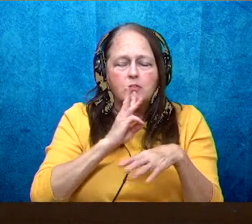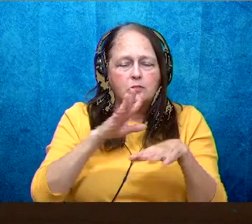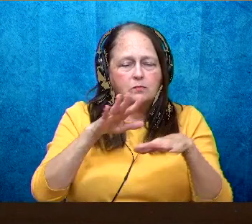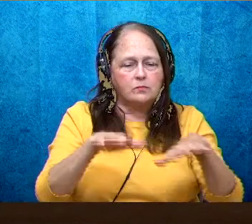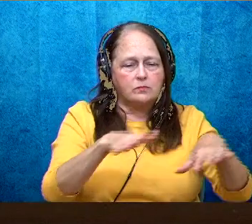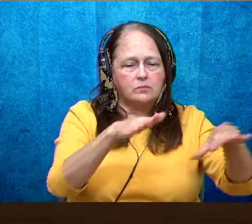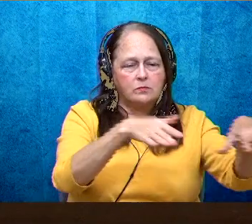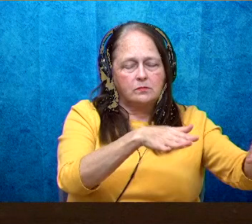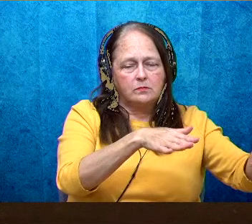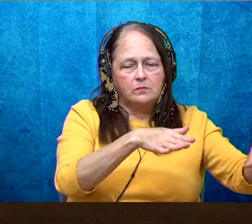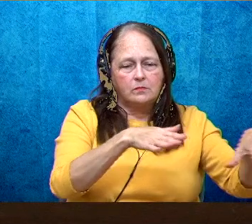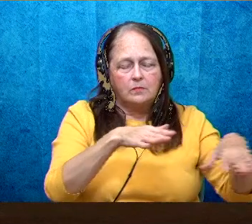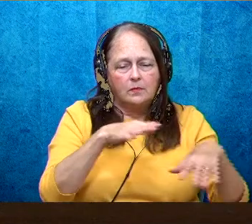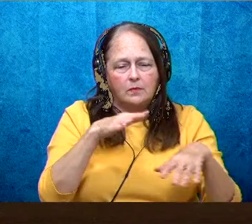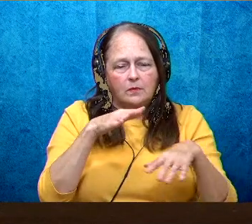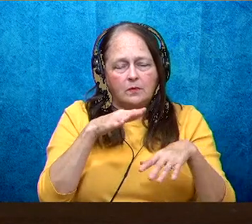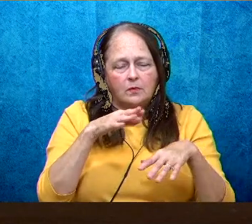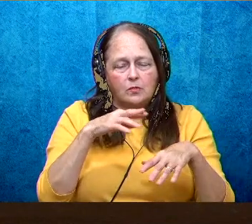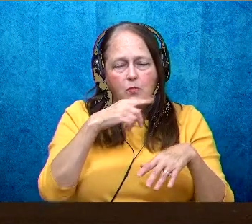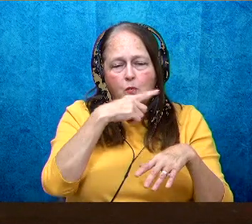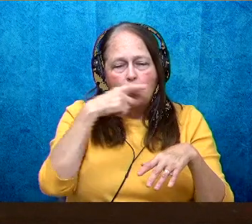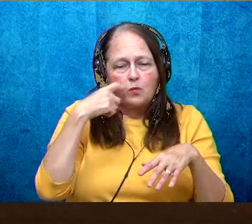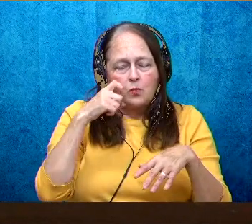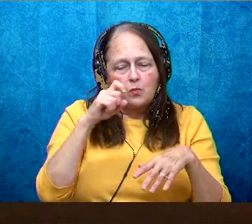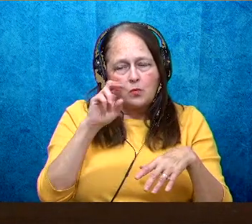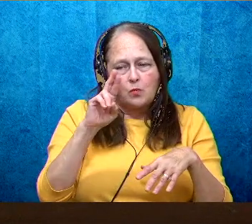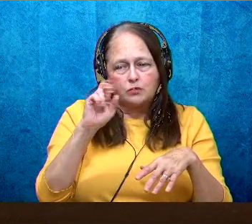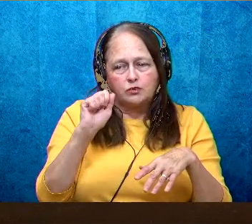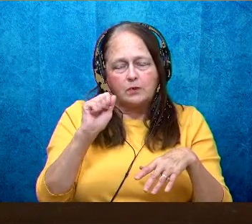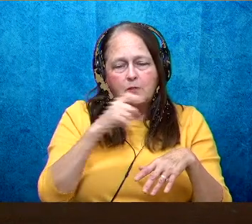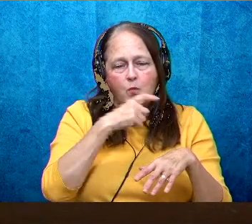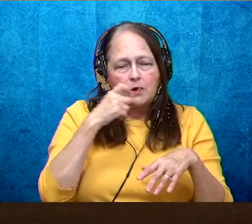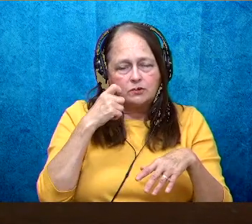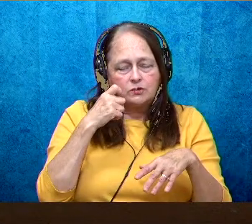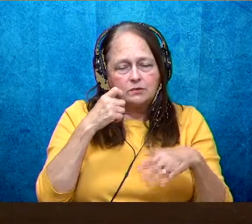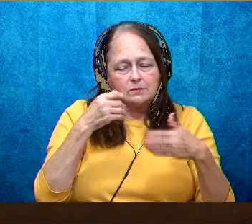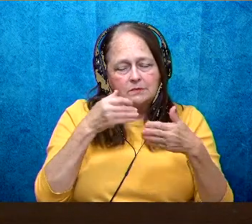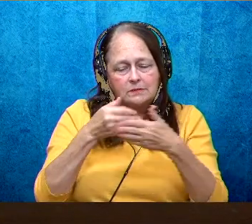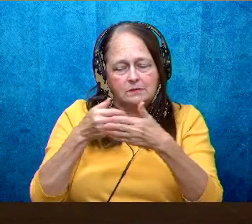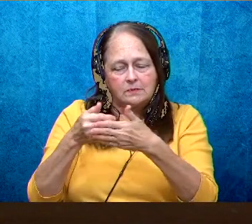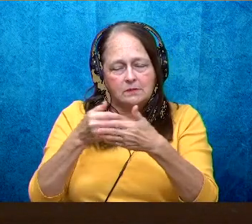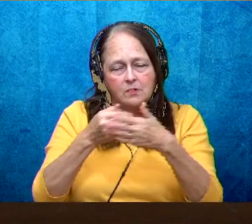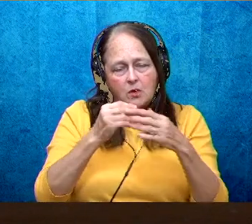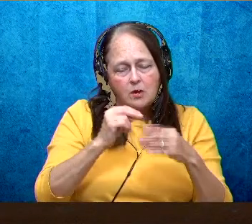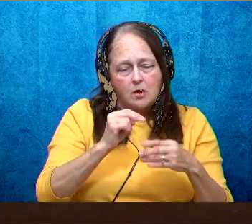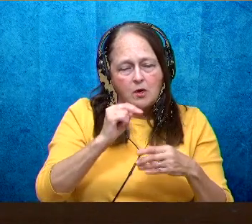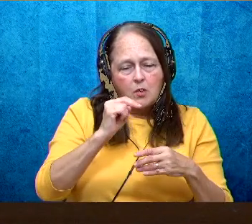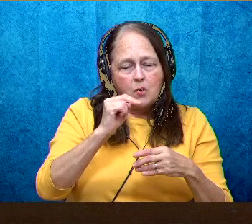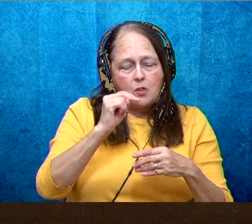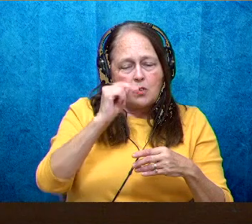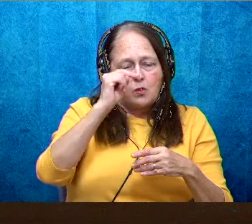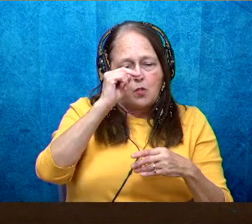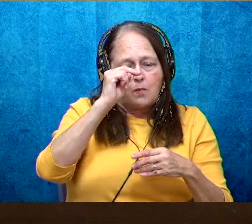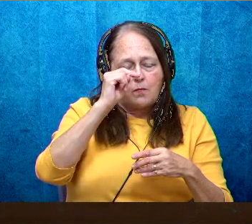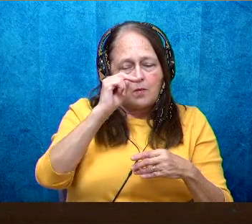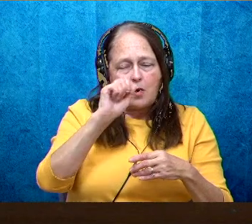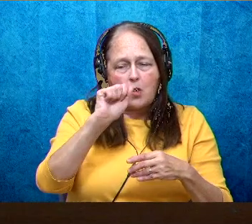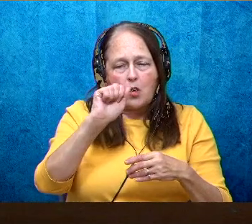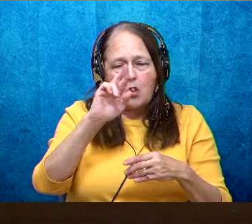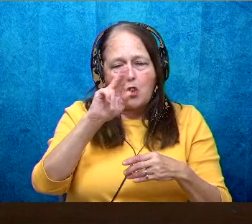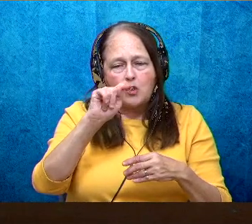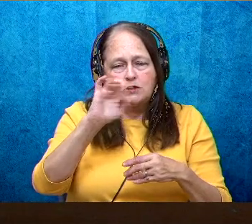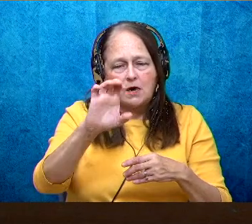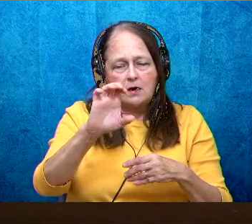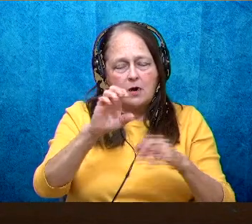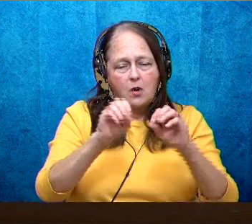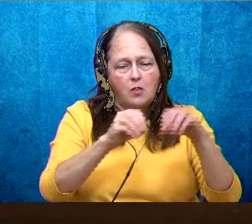first, let's notice that Russia is bordered in the north by the Arctic Ocean. It doesn't have a